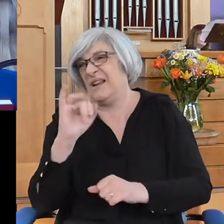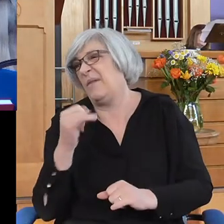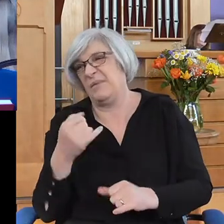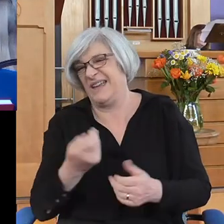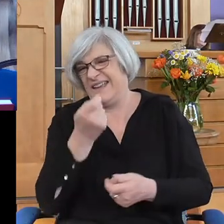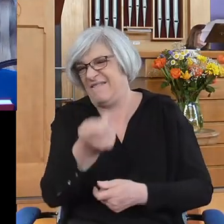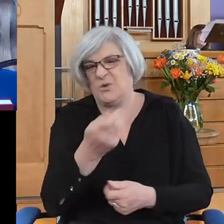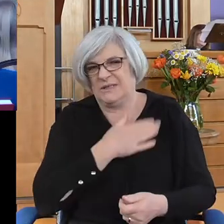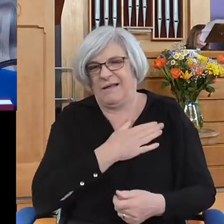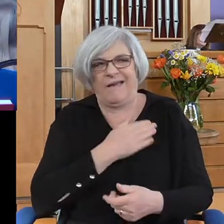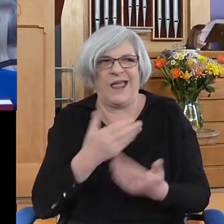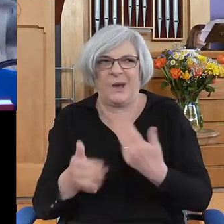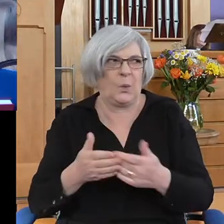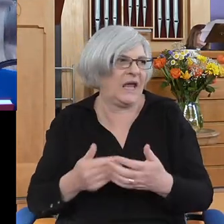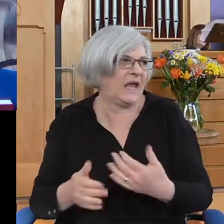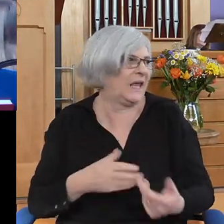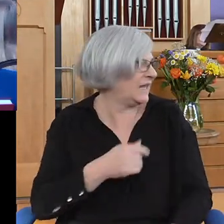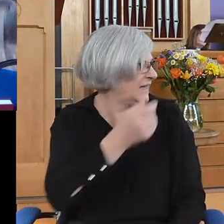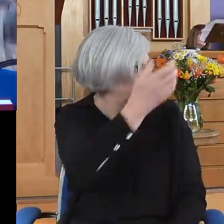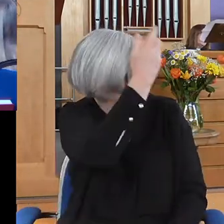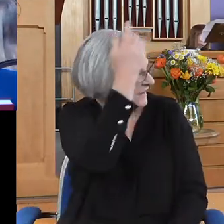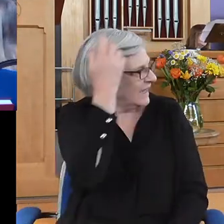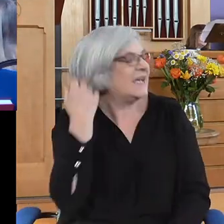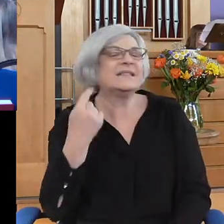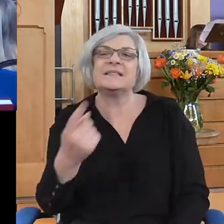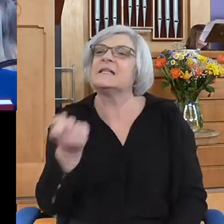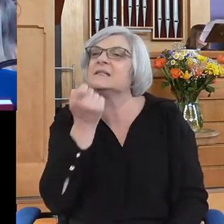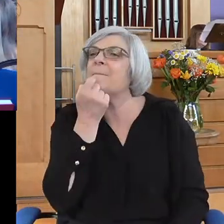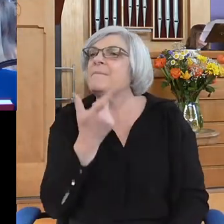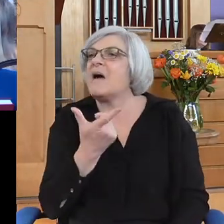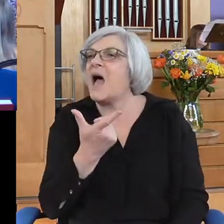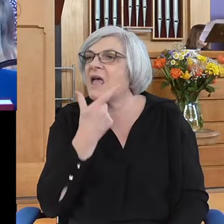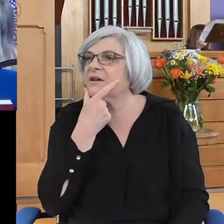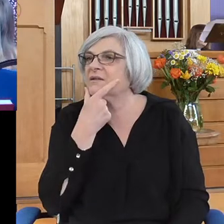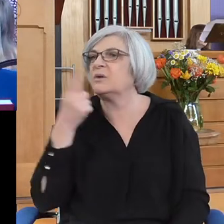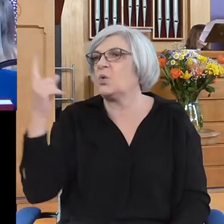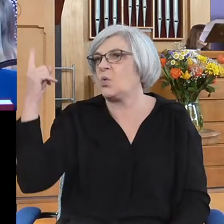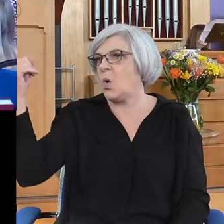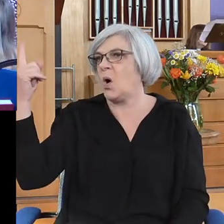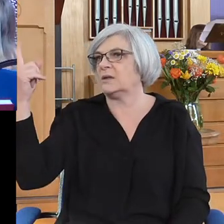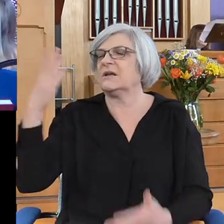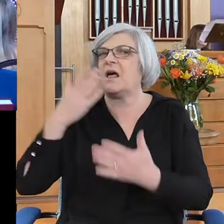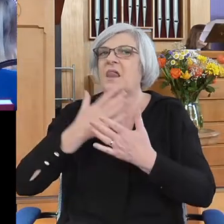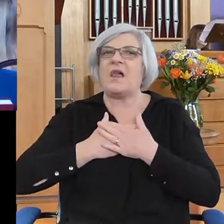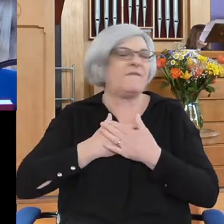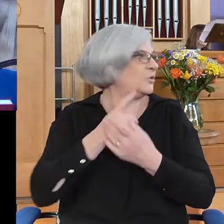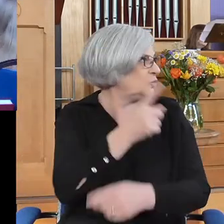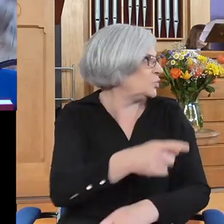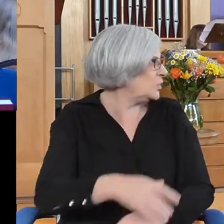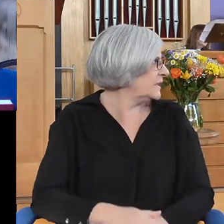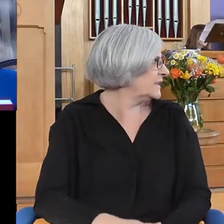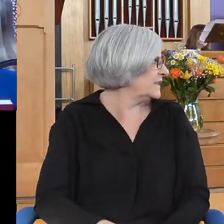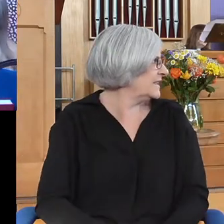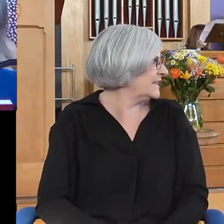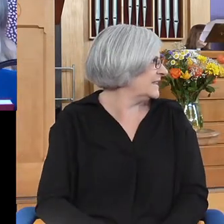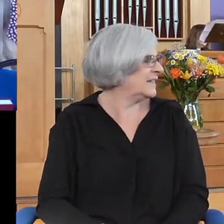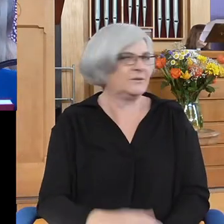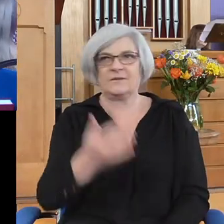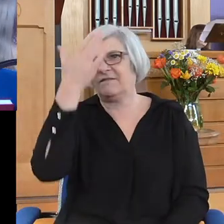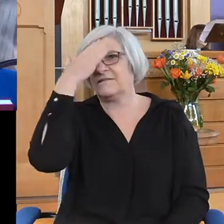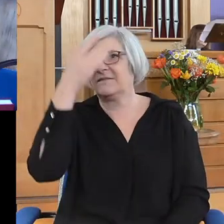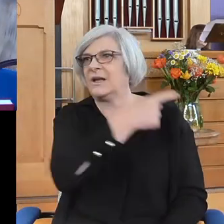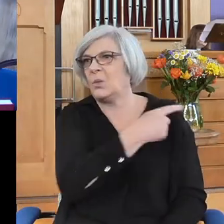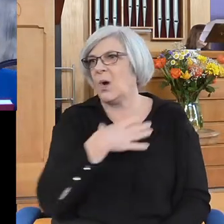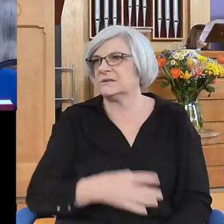There you go. This says, "Smile, God." It's on my forehead. "Smile,